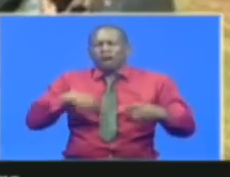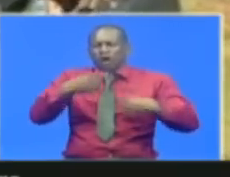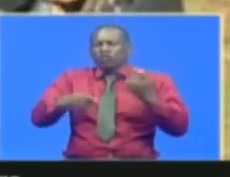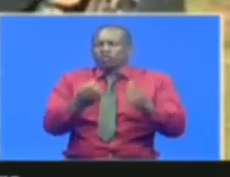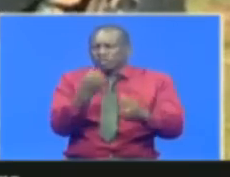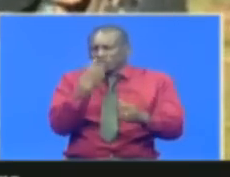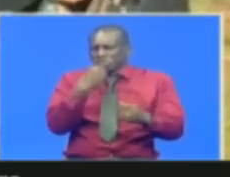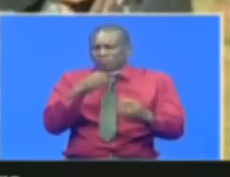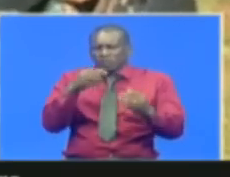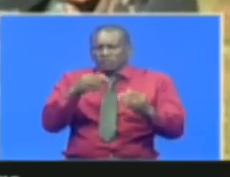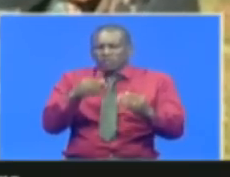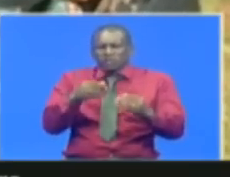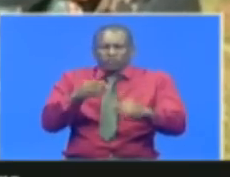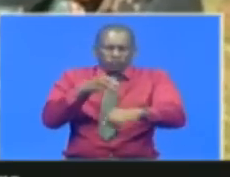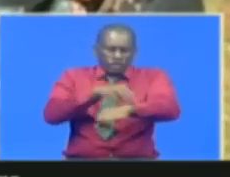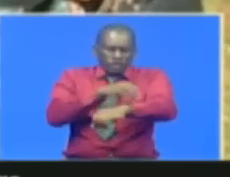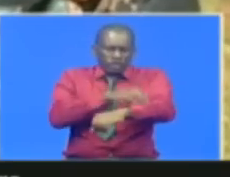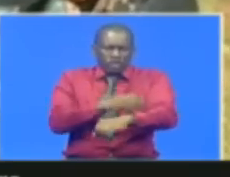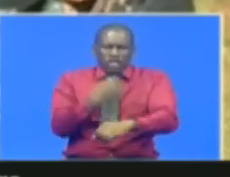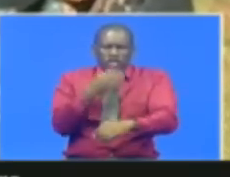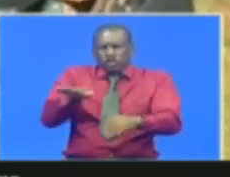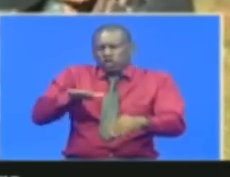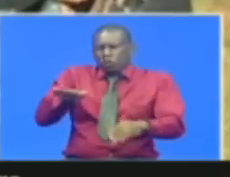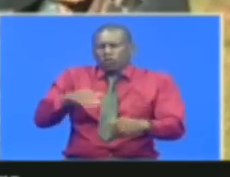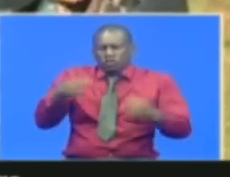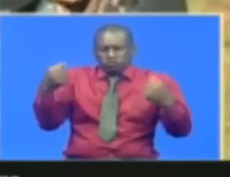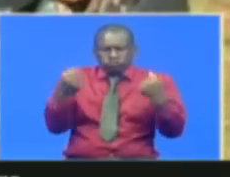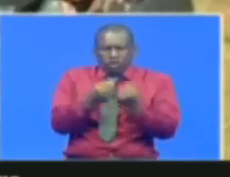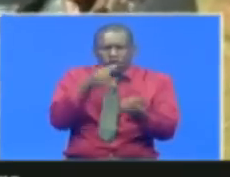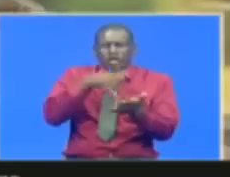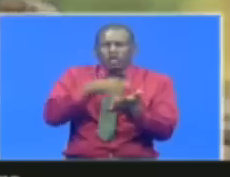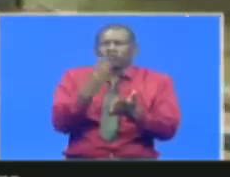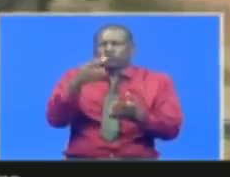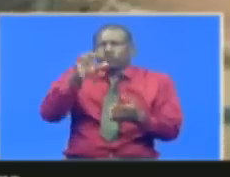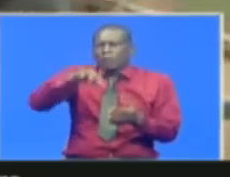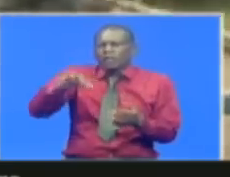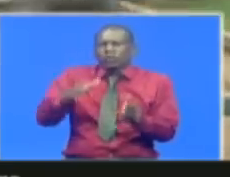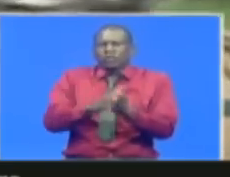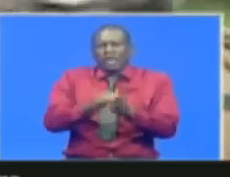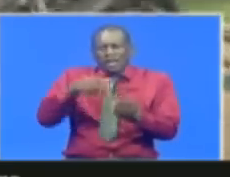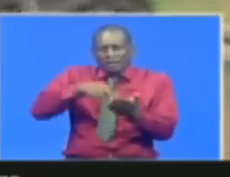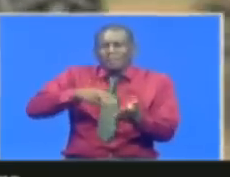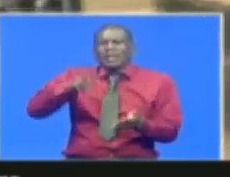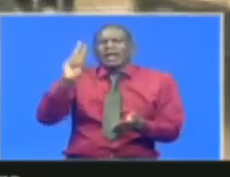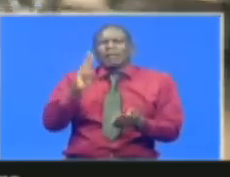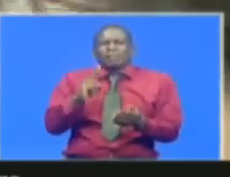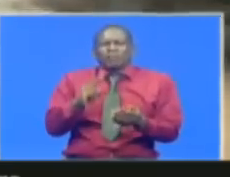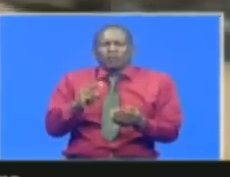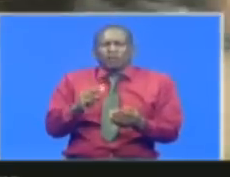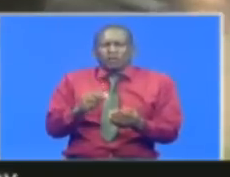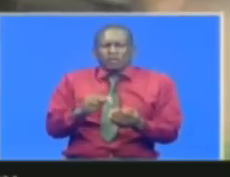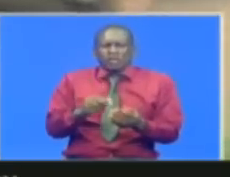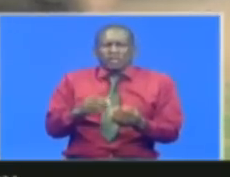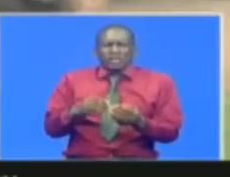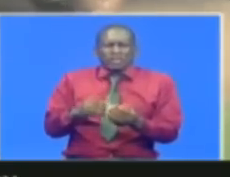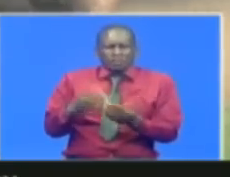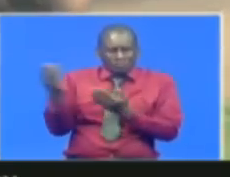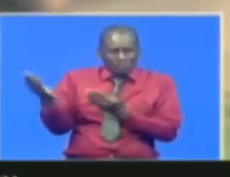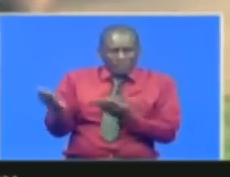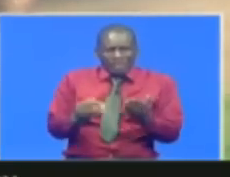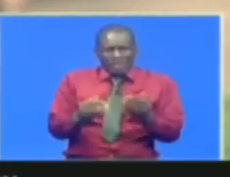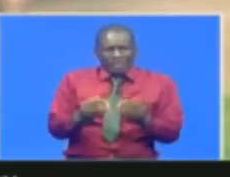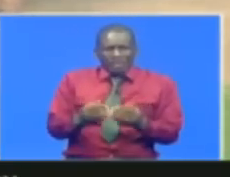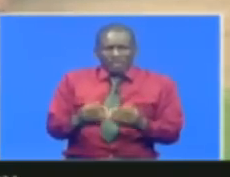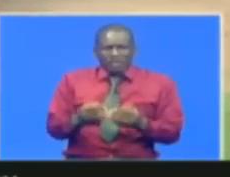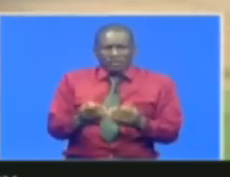various hospitals. The early morning smash-up involved two matatus and a pickup truck, bringing home, yet again, the impression of too